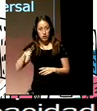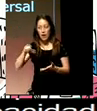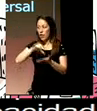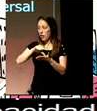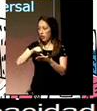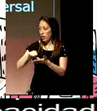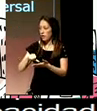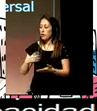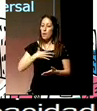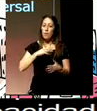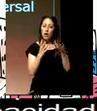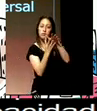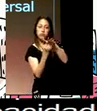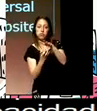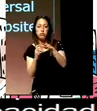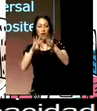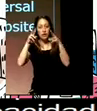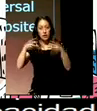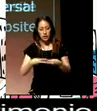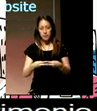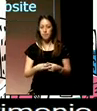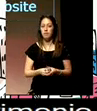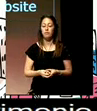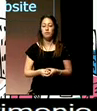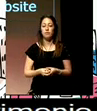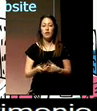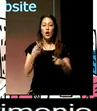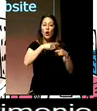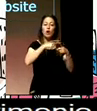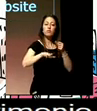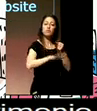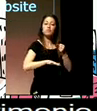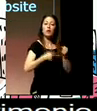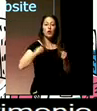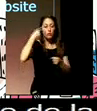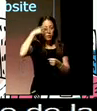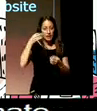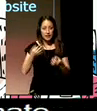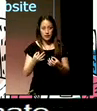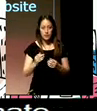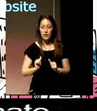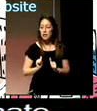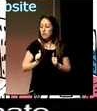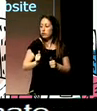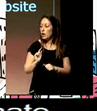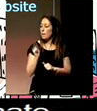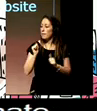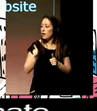the documentary center. What are the basic aspects we have to take into